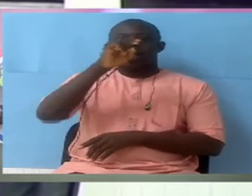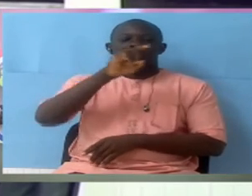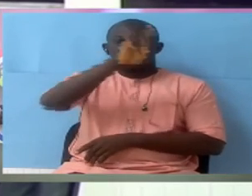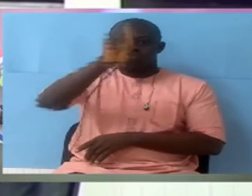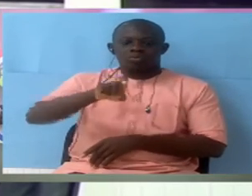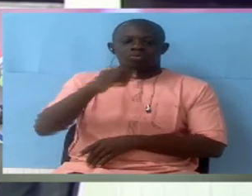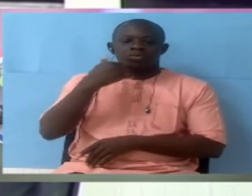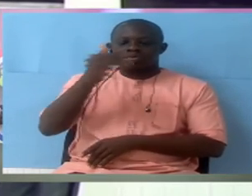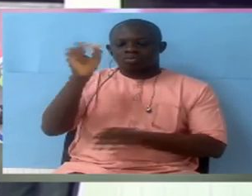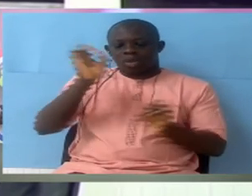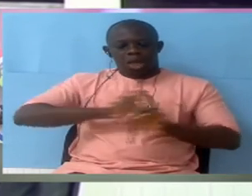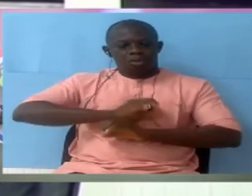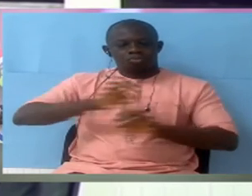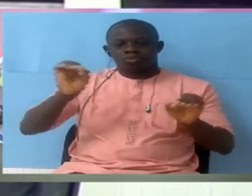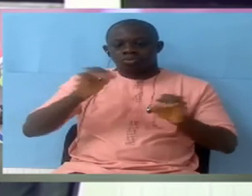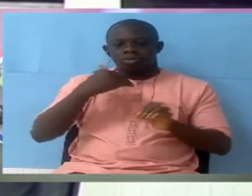asked.